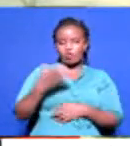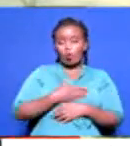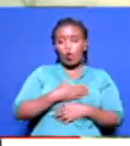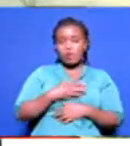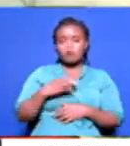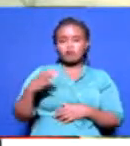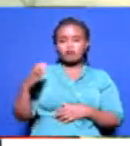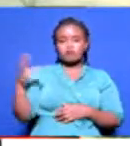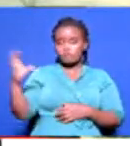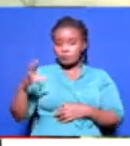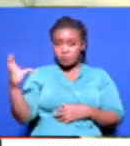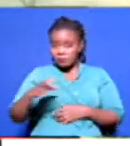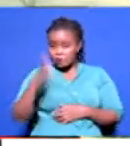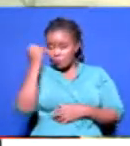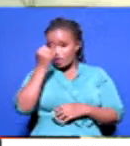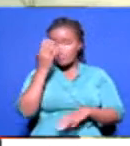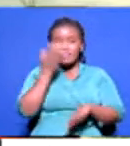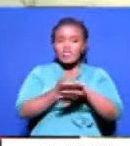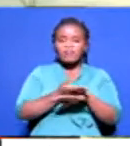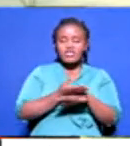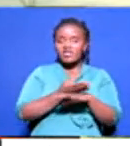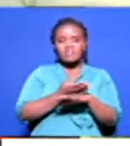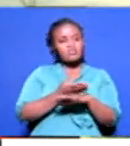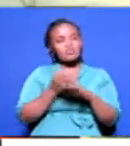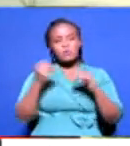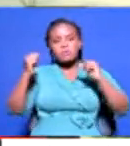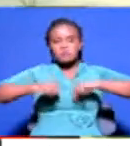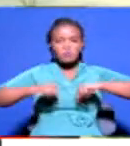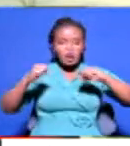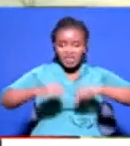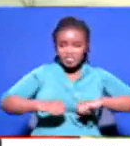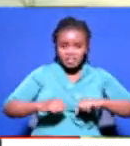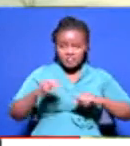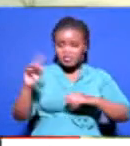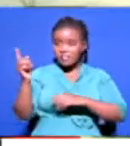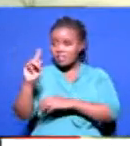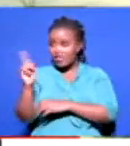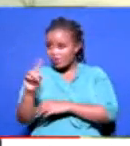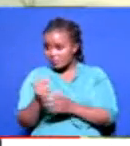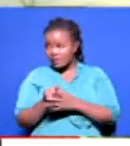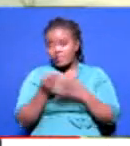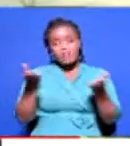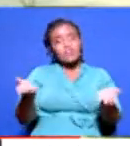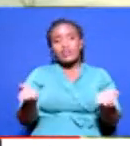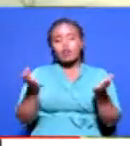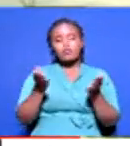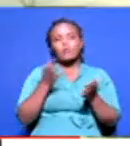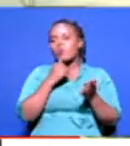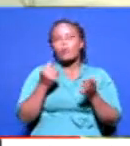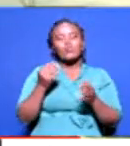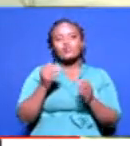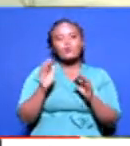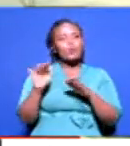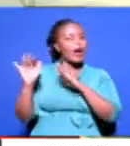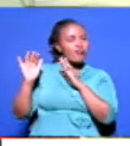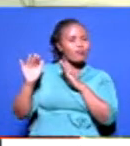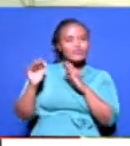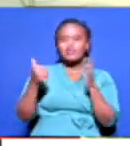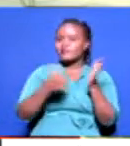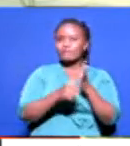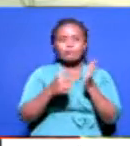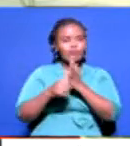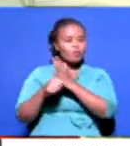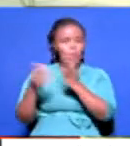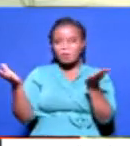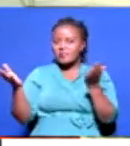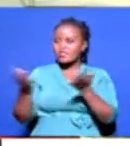on who drops out for whom. So in the interest of saving all of us unnecessary tears, let every political